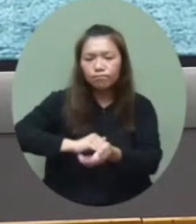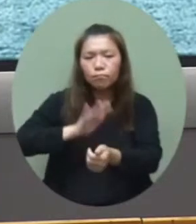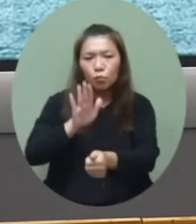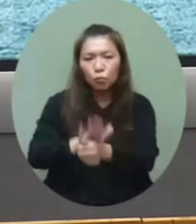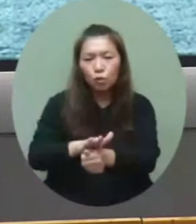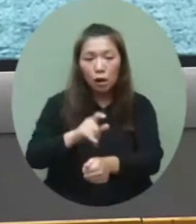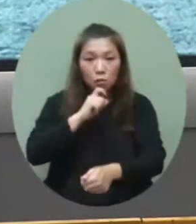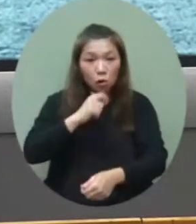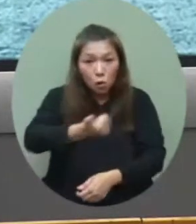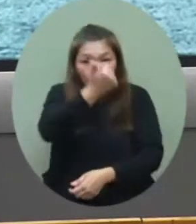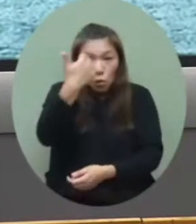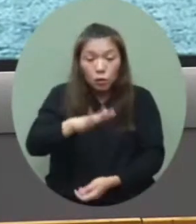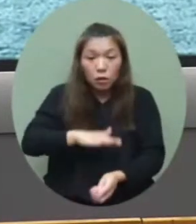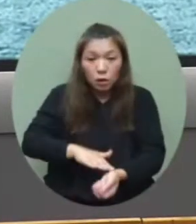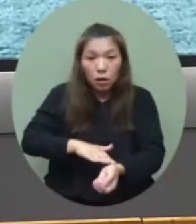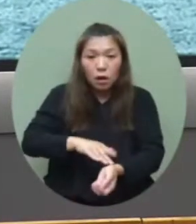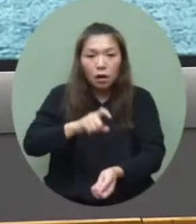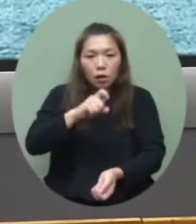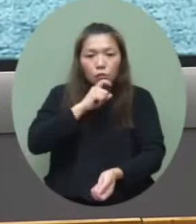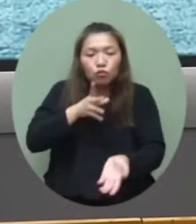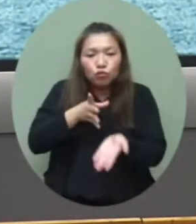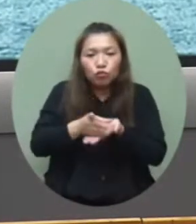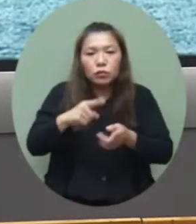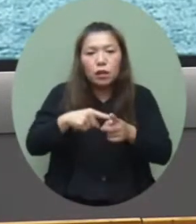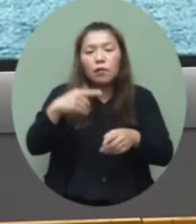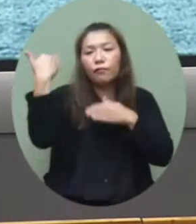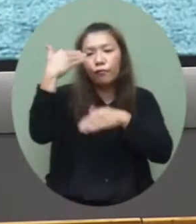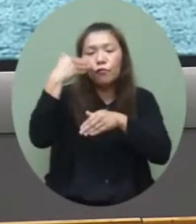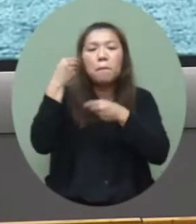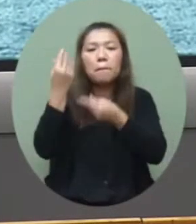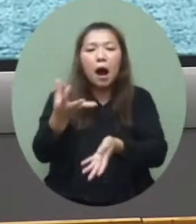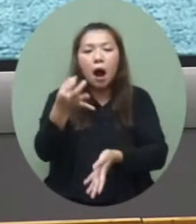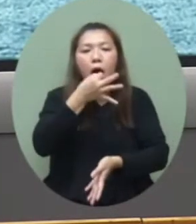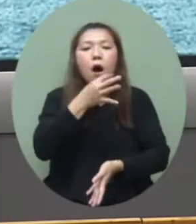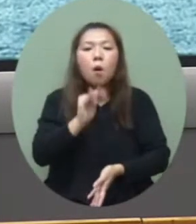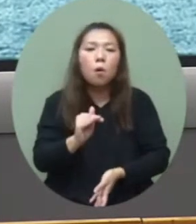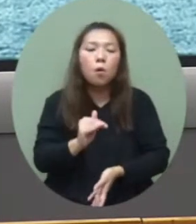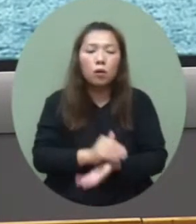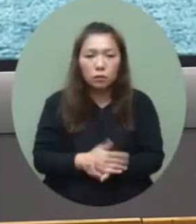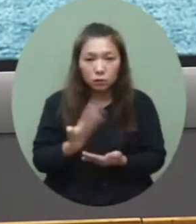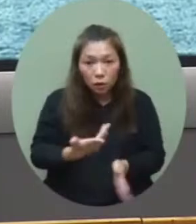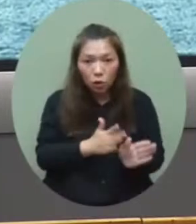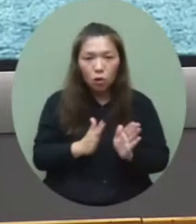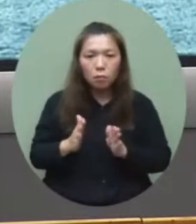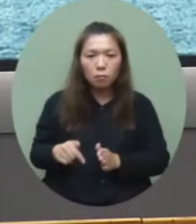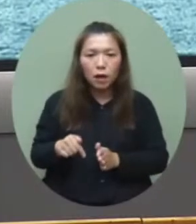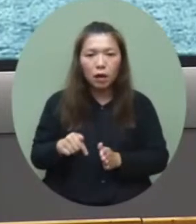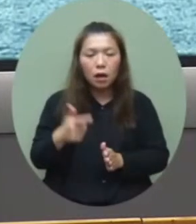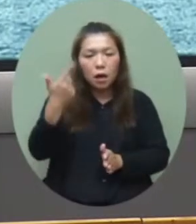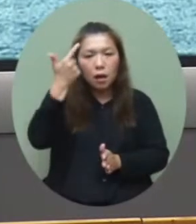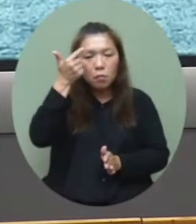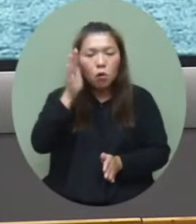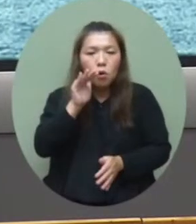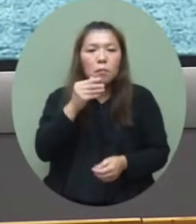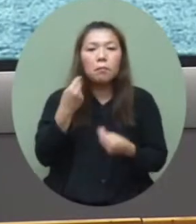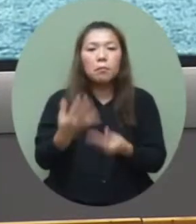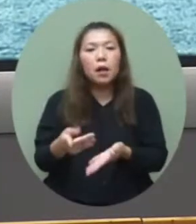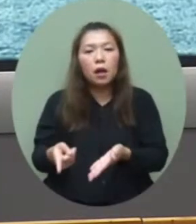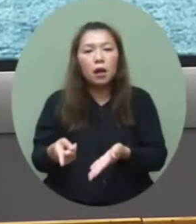phone, these patients can receive teleconsultation service. Afterwards, there will also be delivery